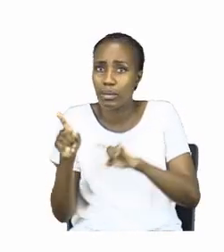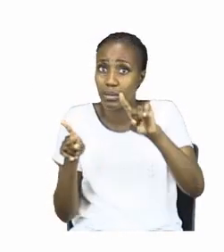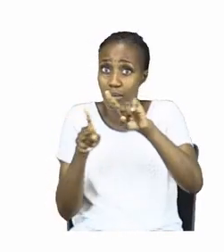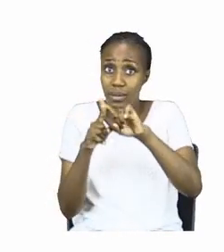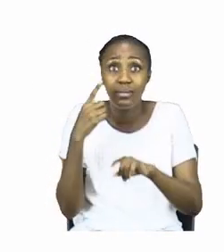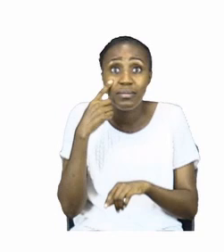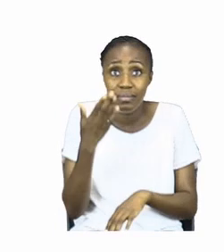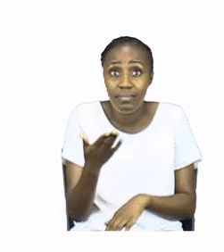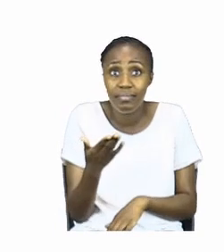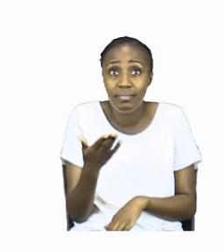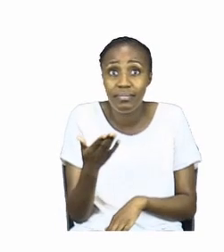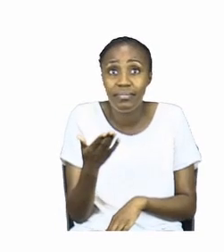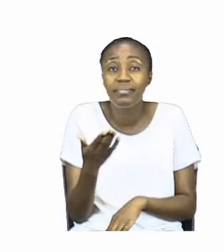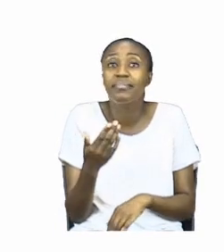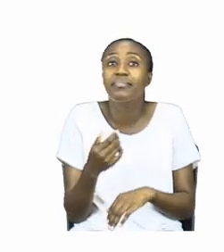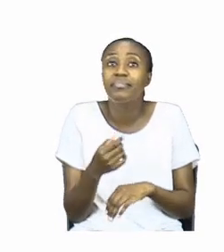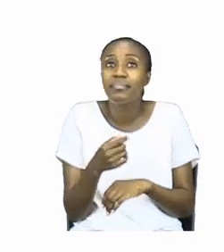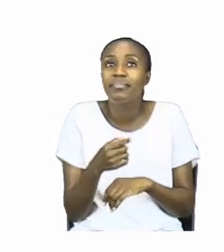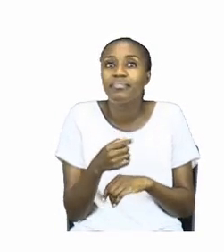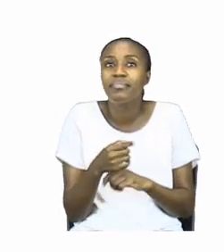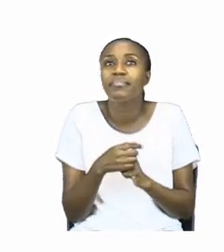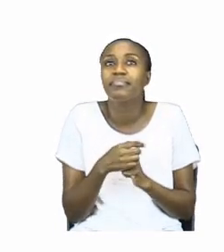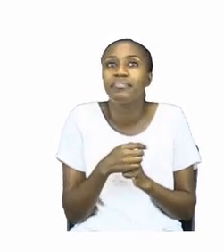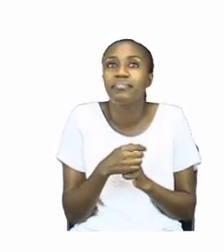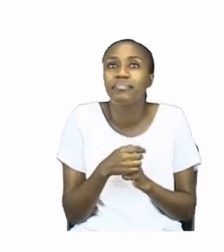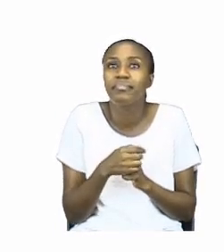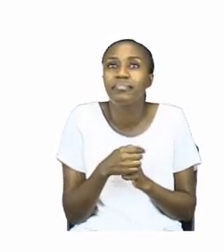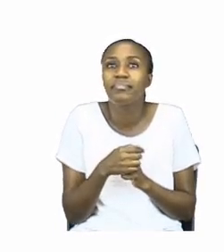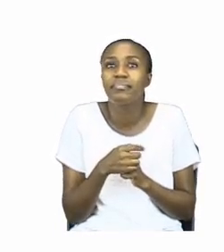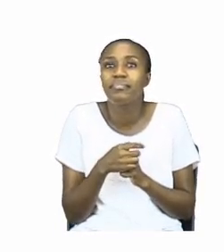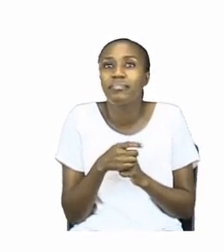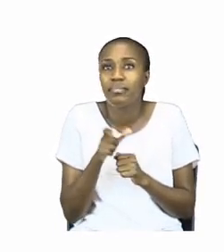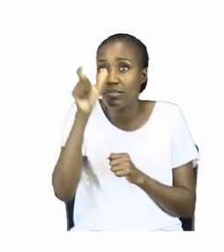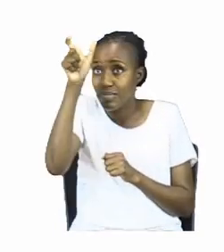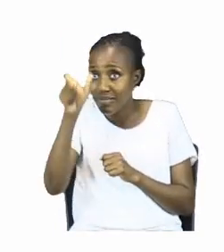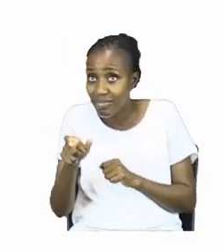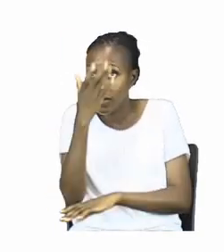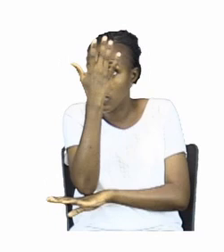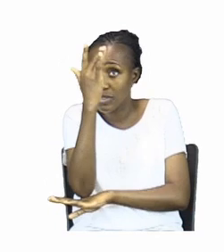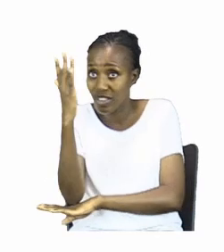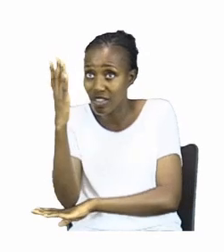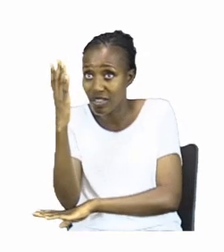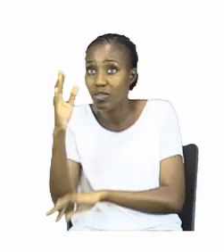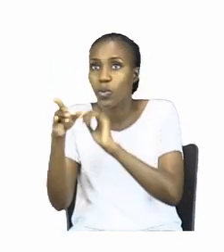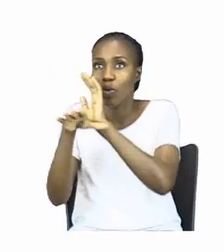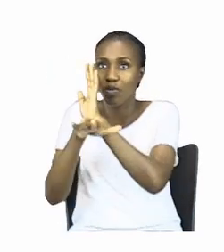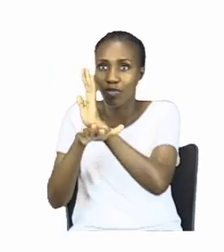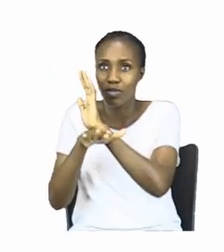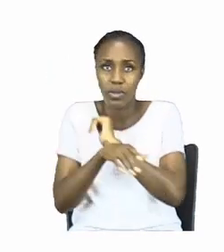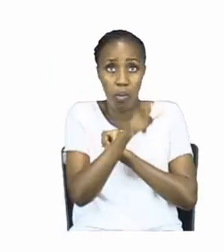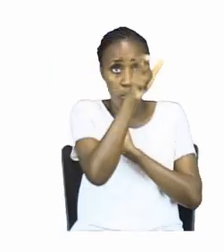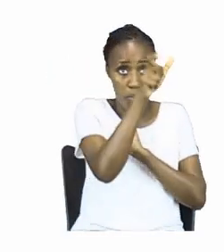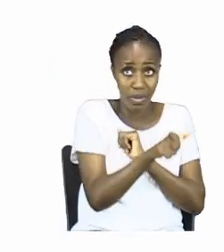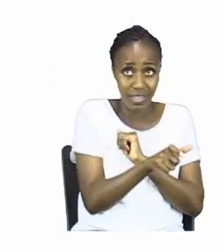the picture, on the one side of the page, you will see all the different fruits. So let's